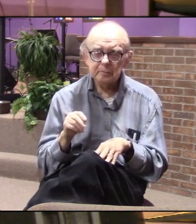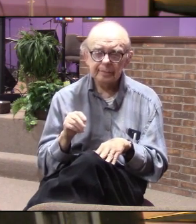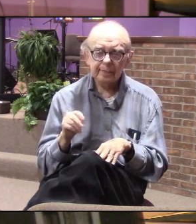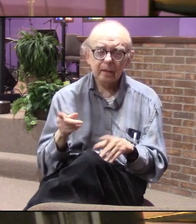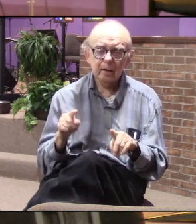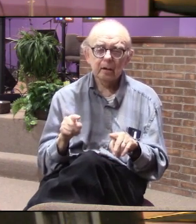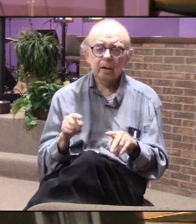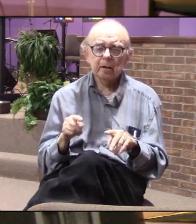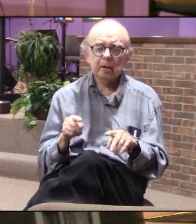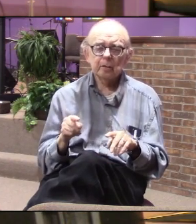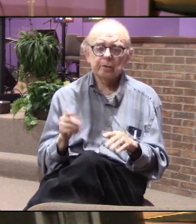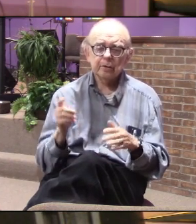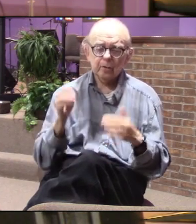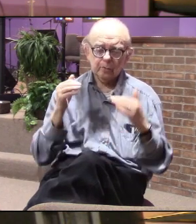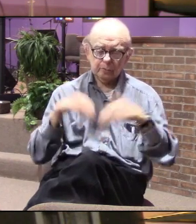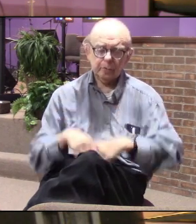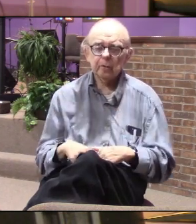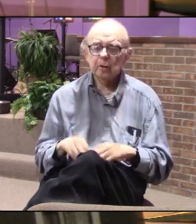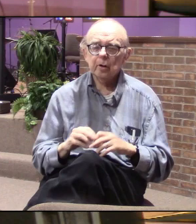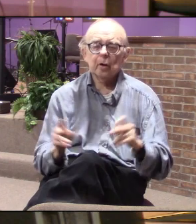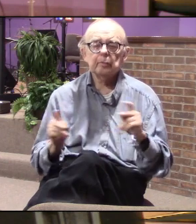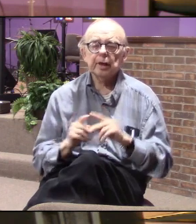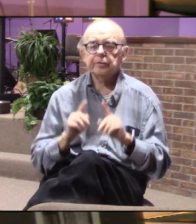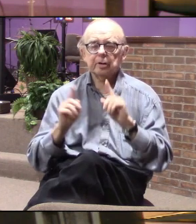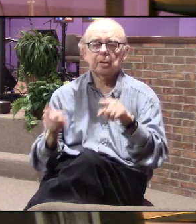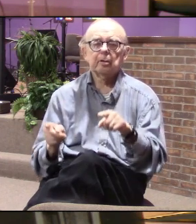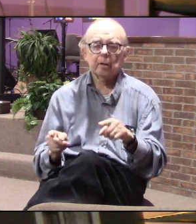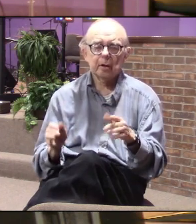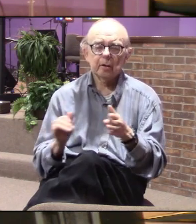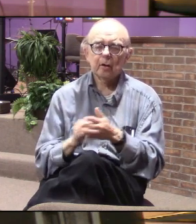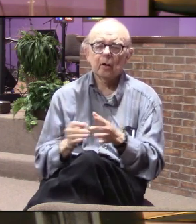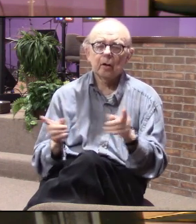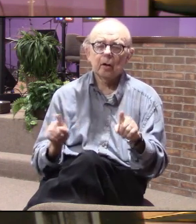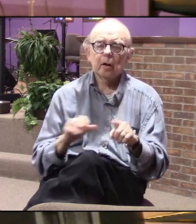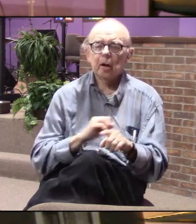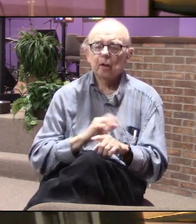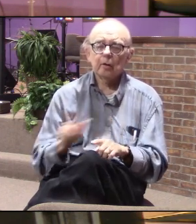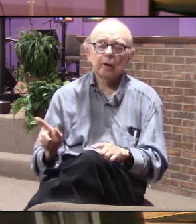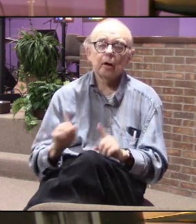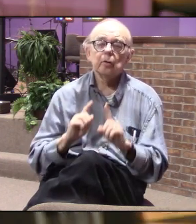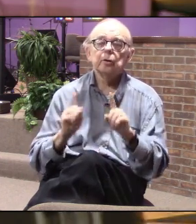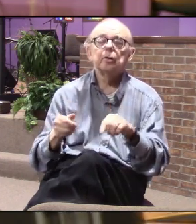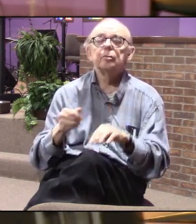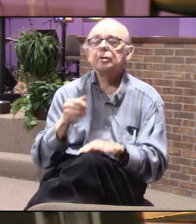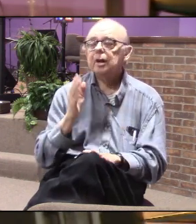So when you hit rock bottom, there's no place else to go. That's when we all look to God, or